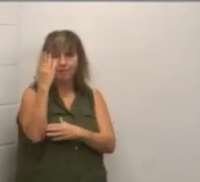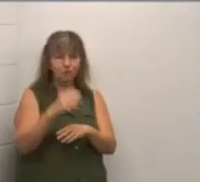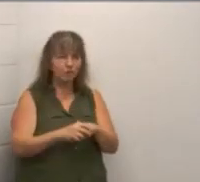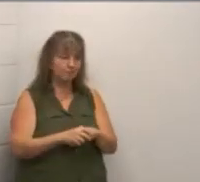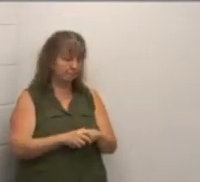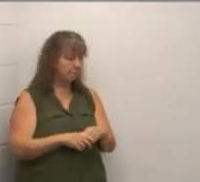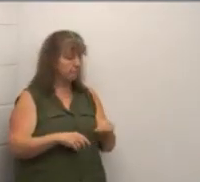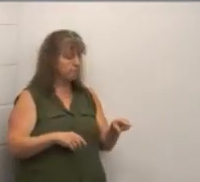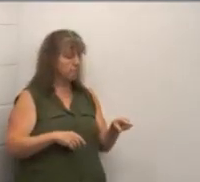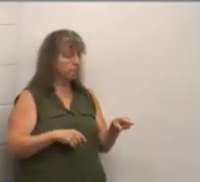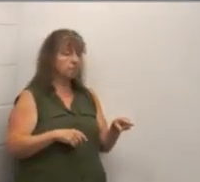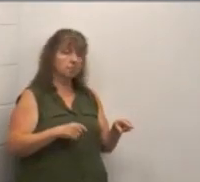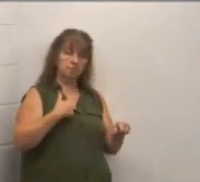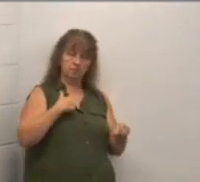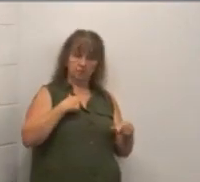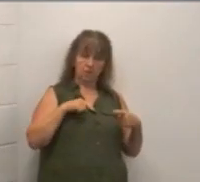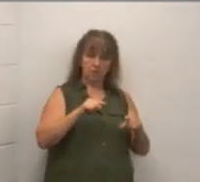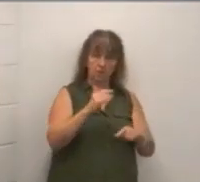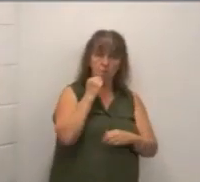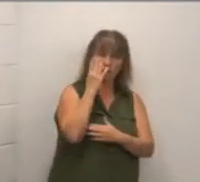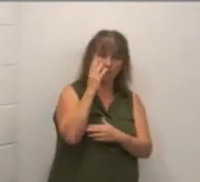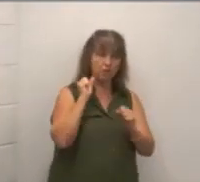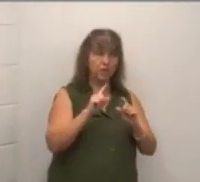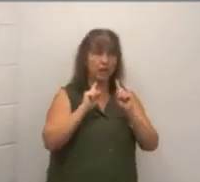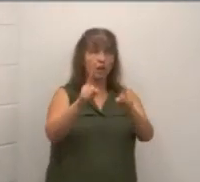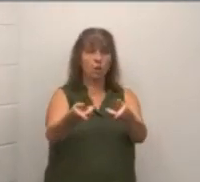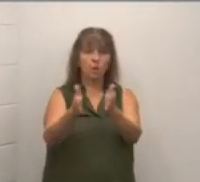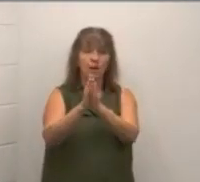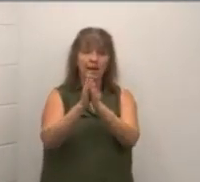see teachers during their lunches for support?